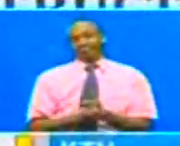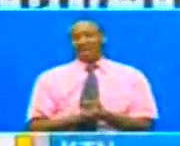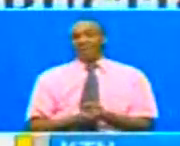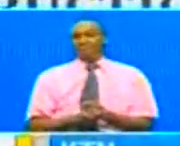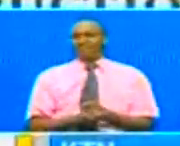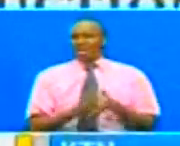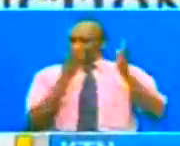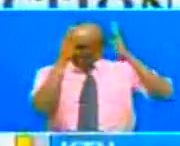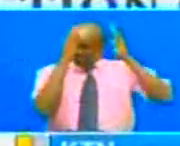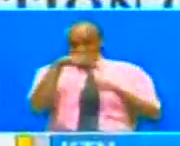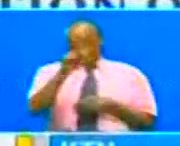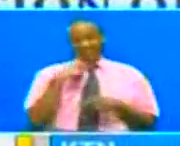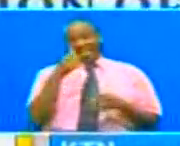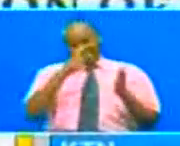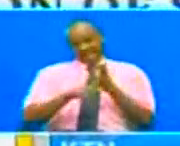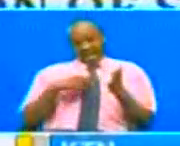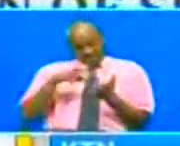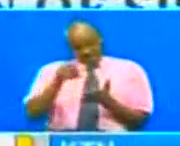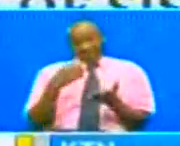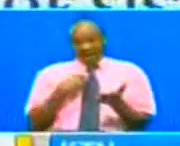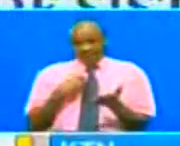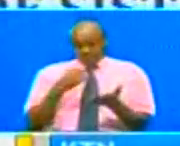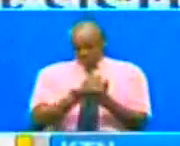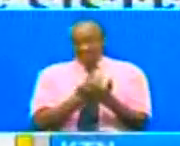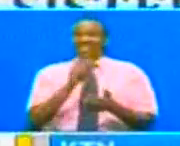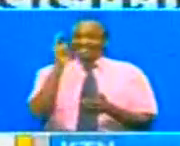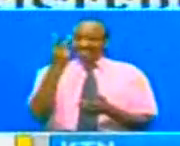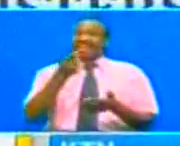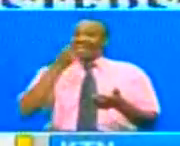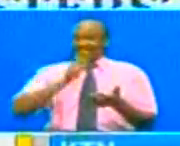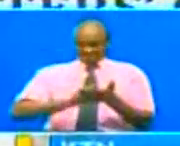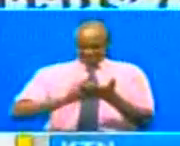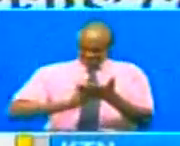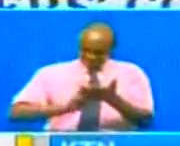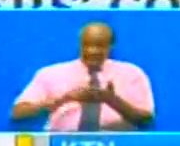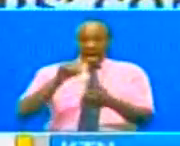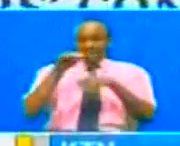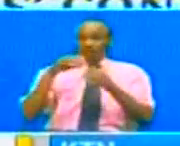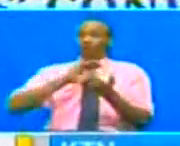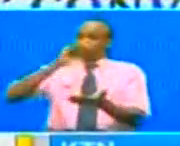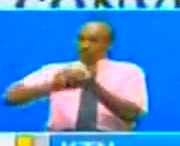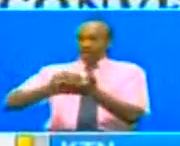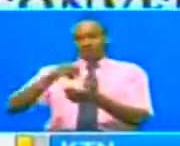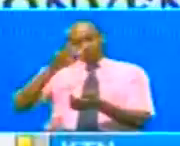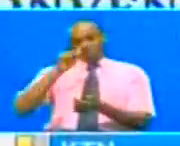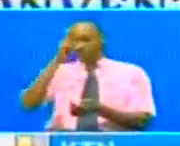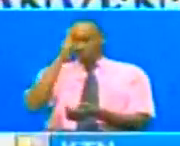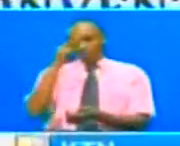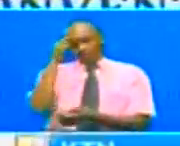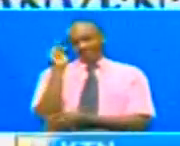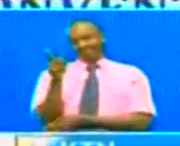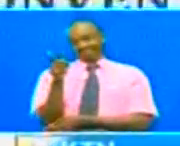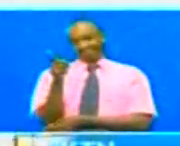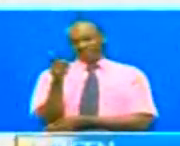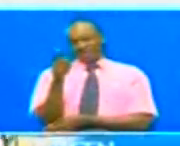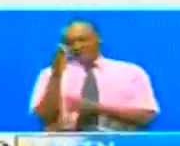armed with the letter signed by an operative in his office, writes a second letter seeking for funds from the Vatican.